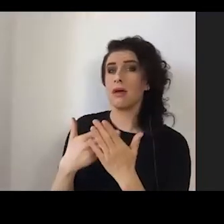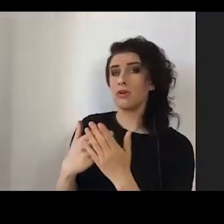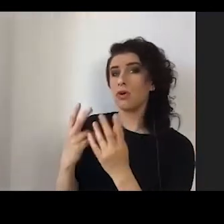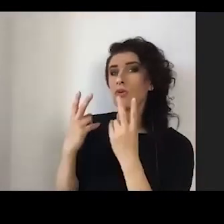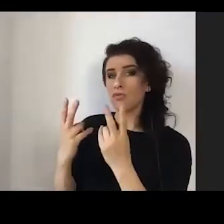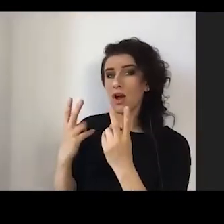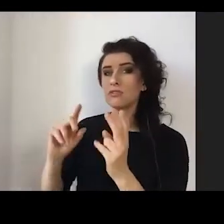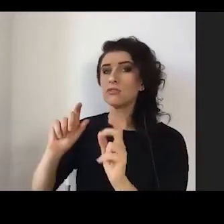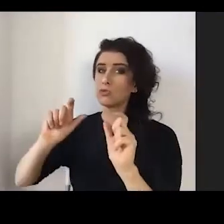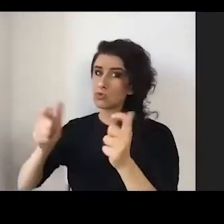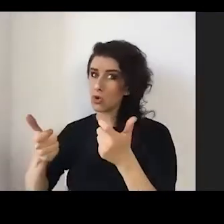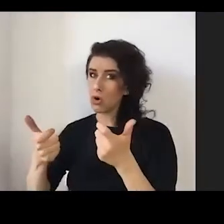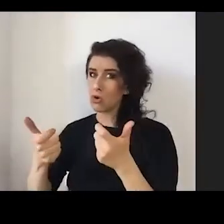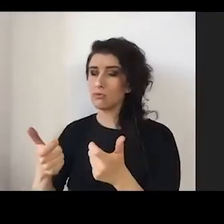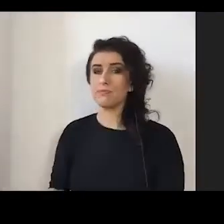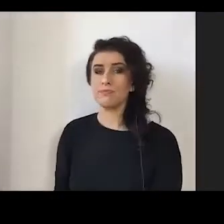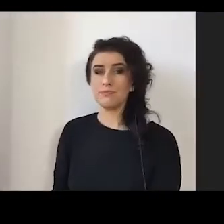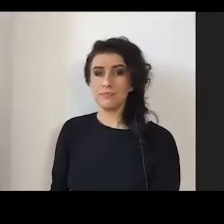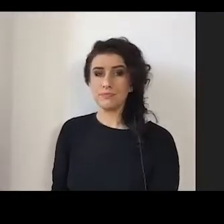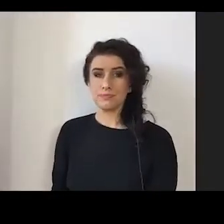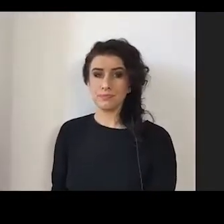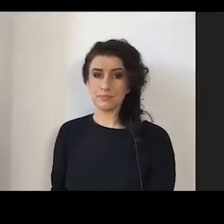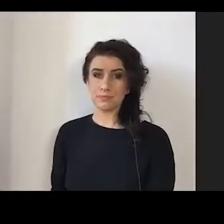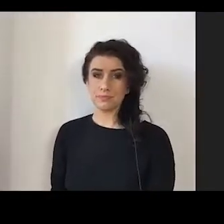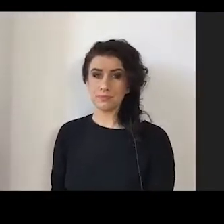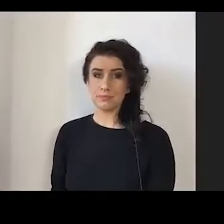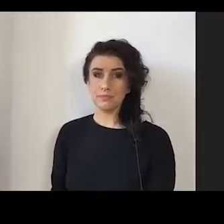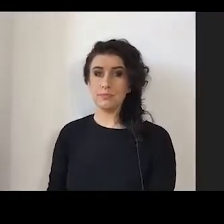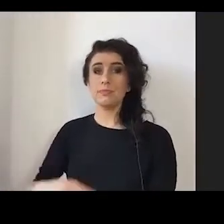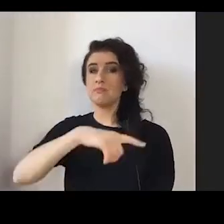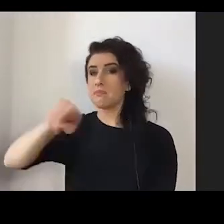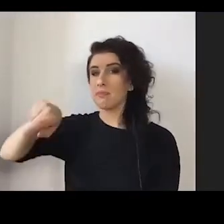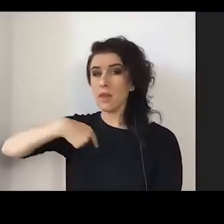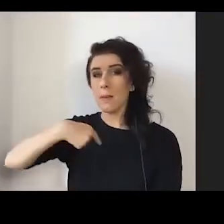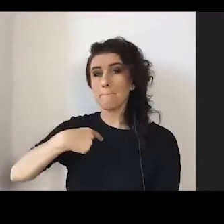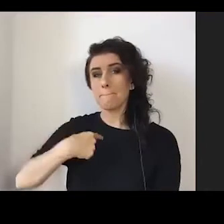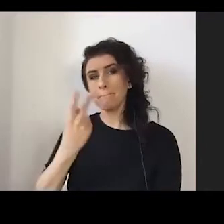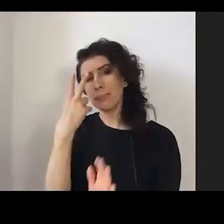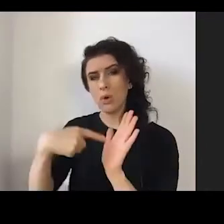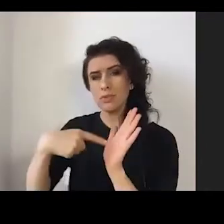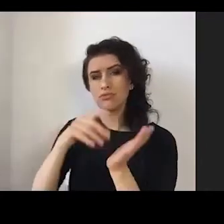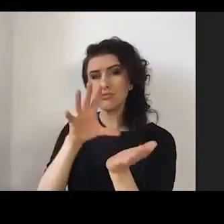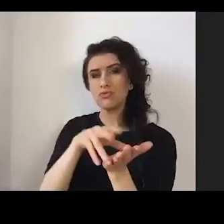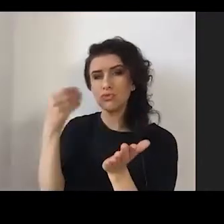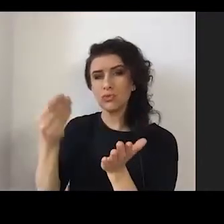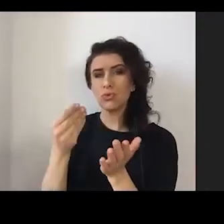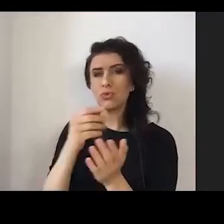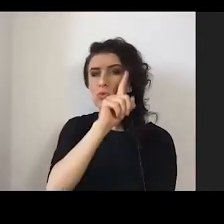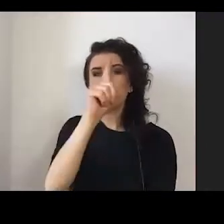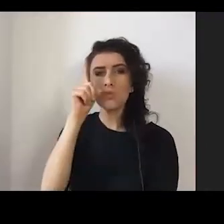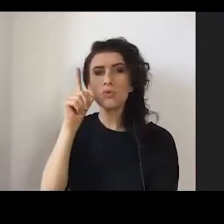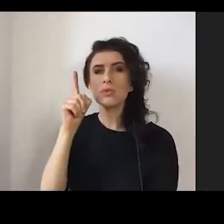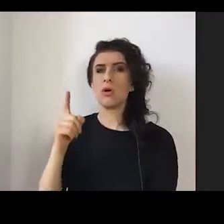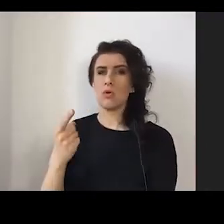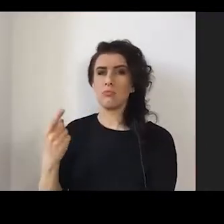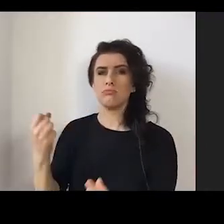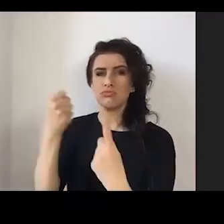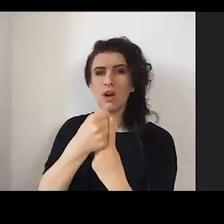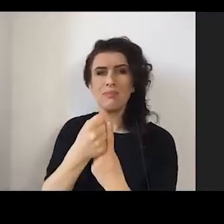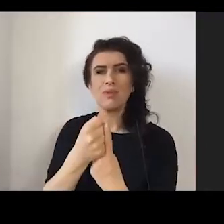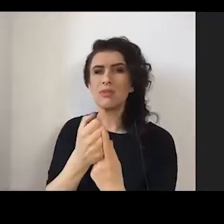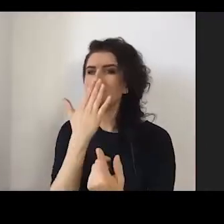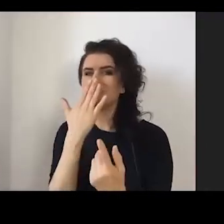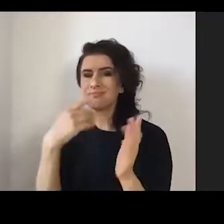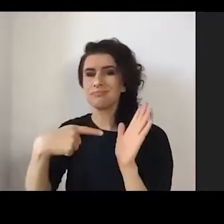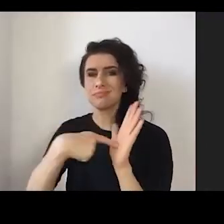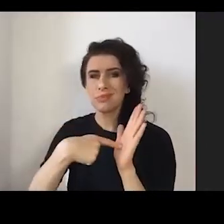violence is, because we might have an idea what violence is. Like it's maybe screaming at someone or maybe beating